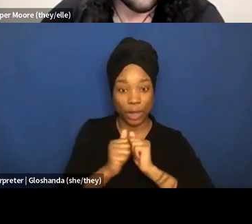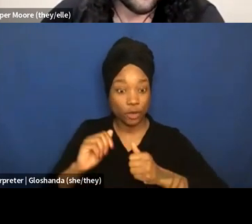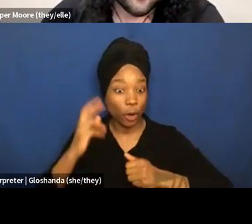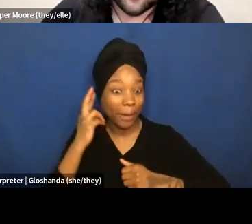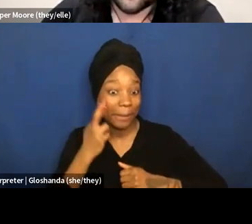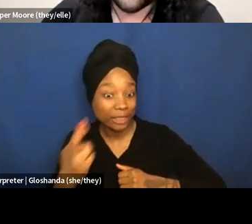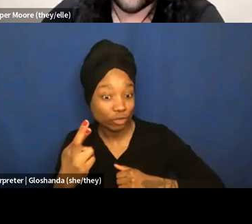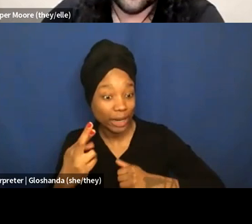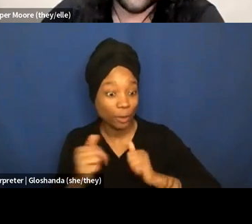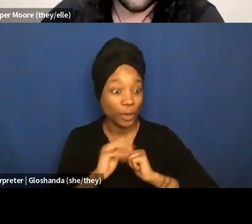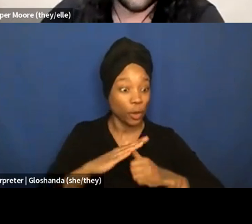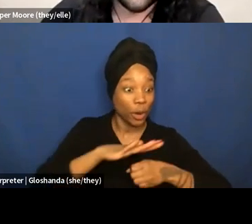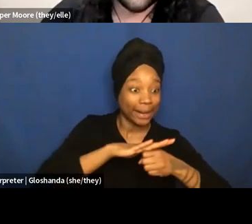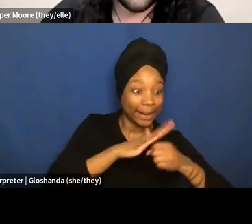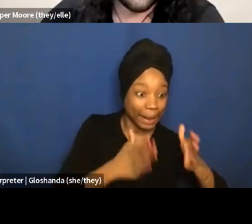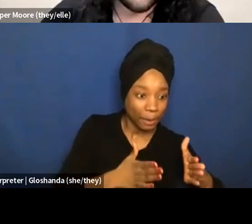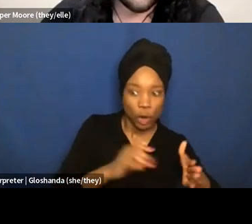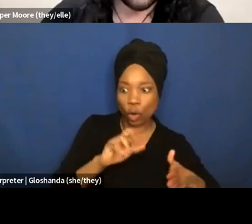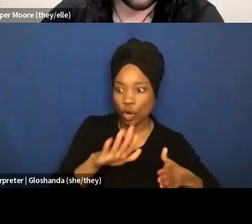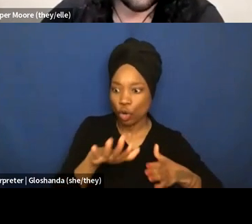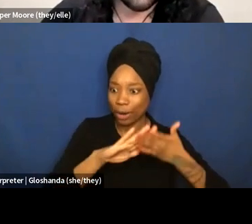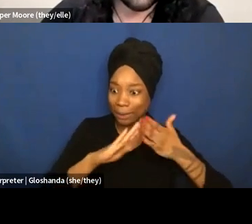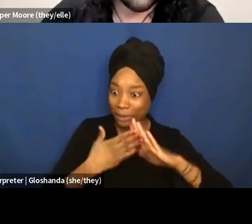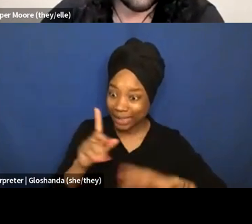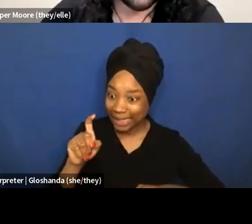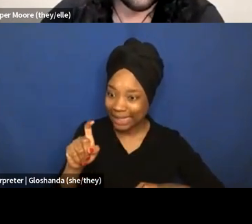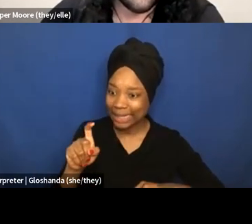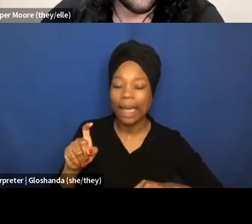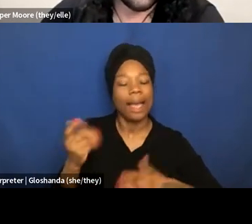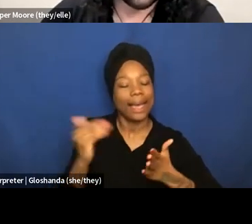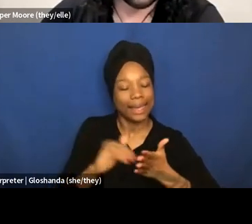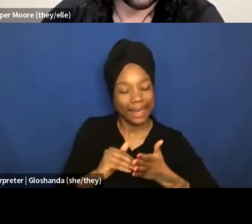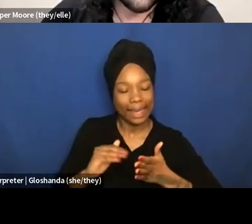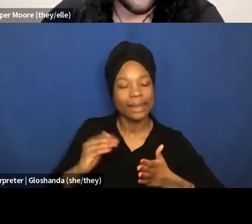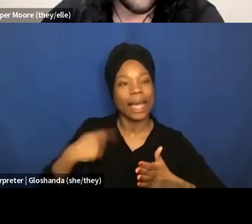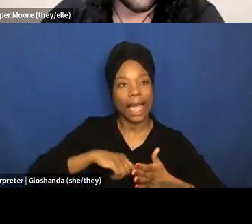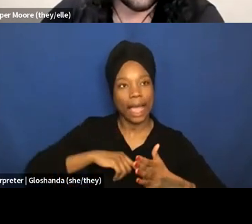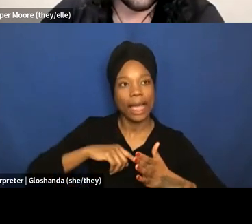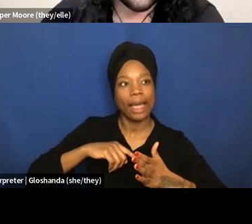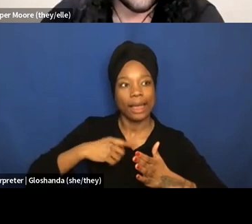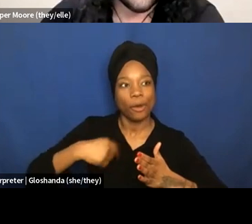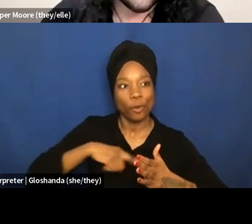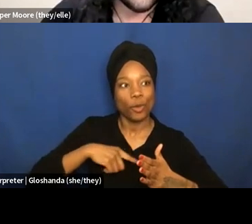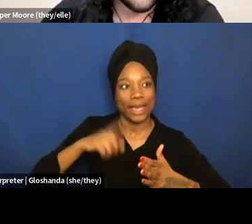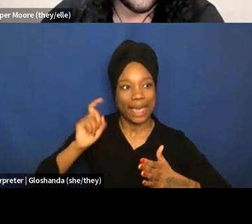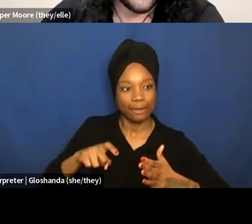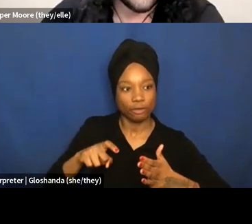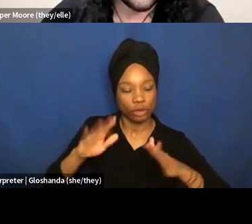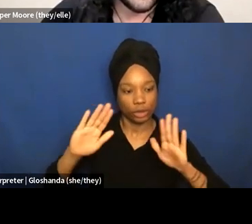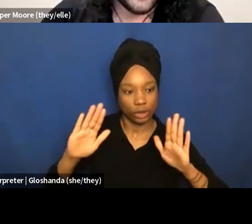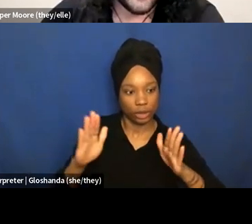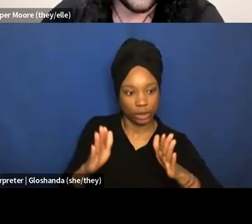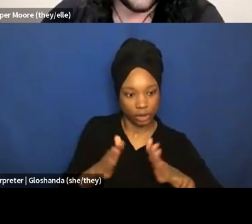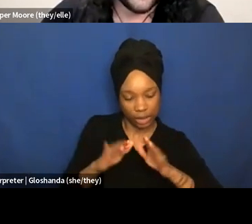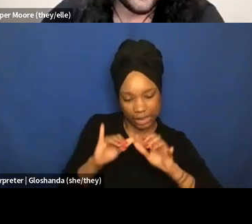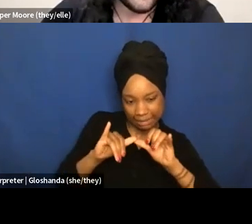community? Sometimes we, again, have to scale down, not the dream, but scale down the practice so we can actually build it sustainably.